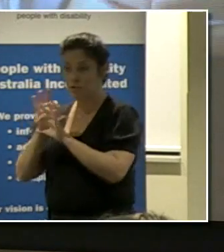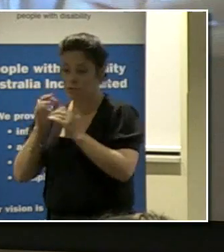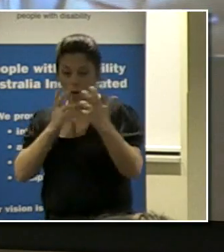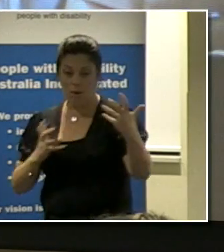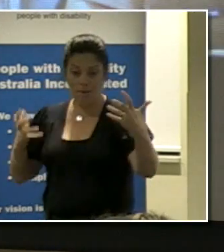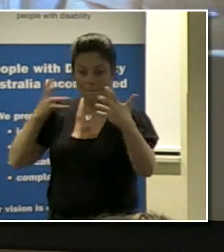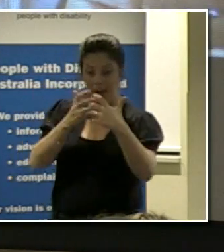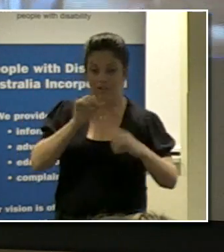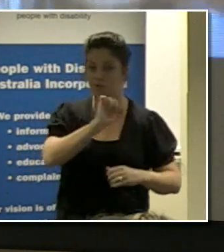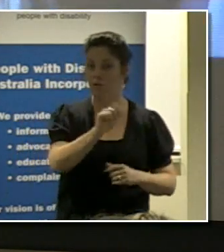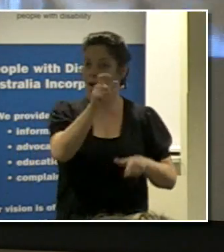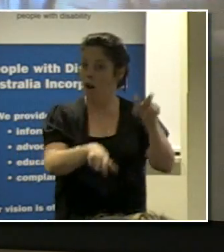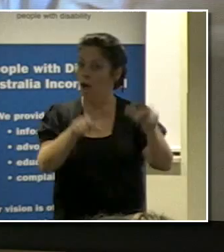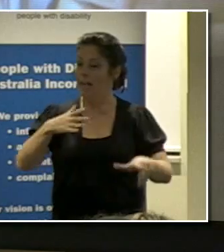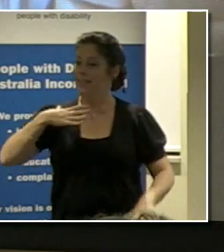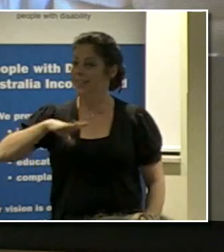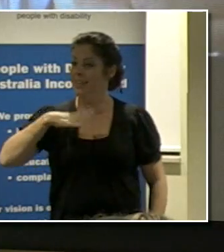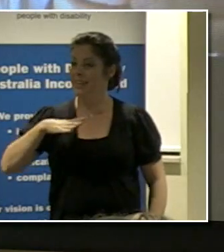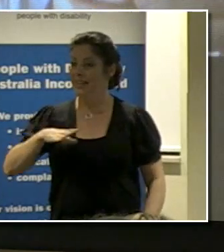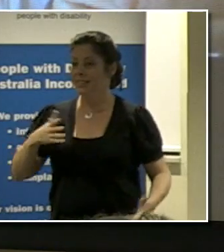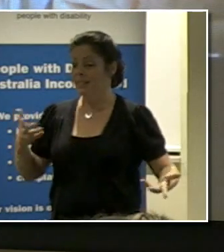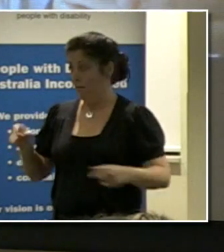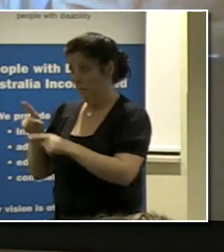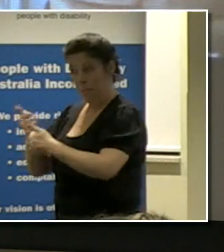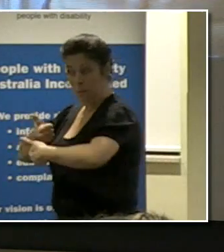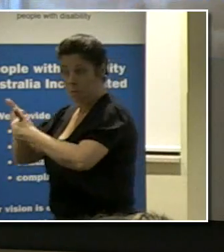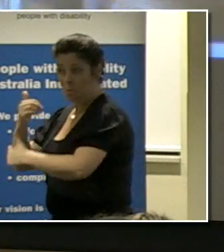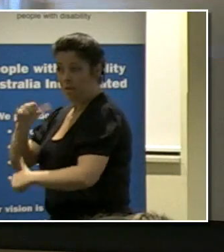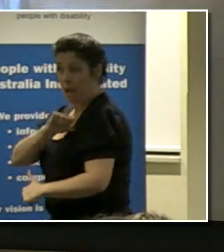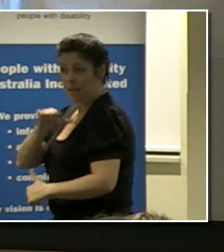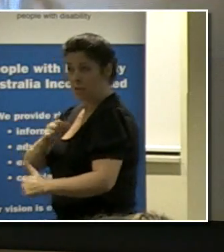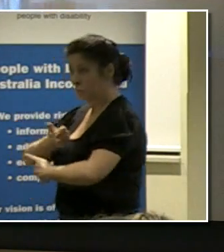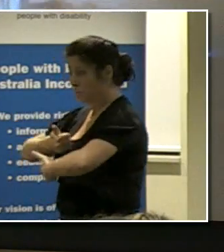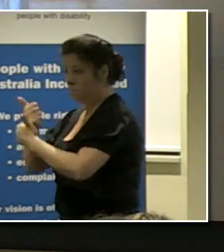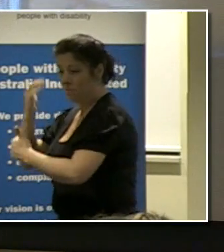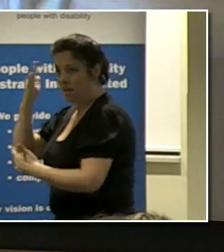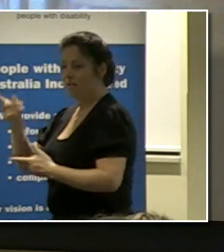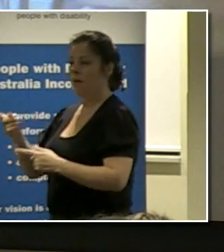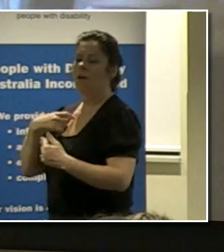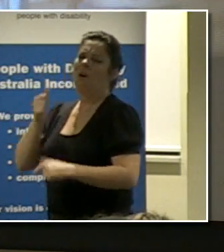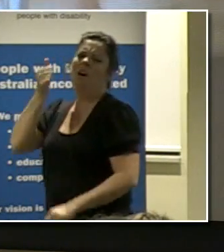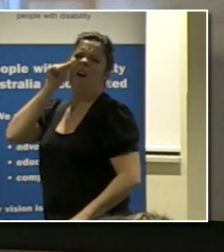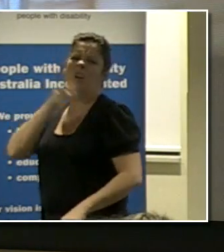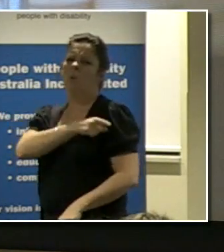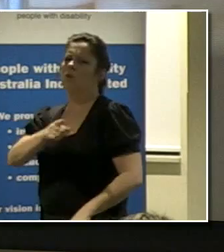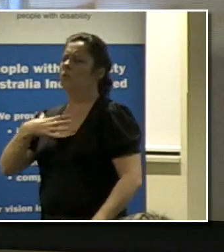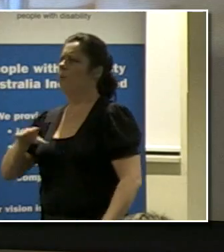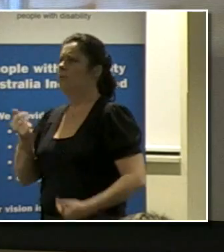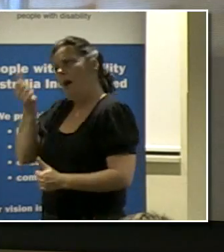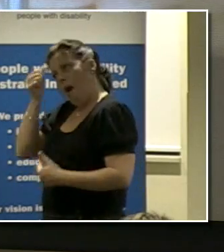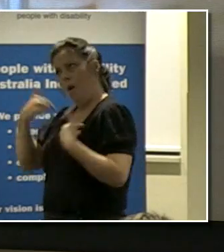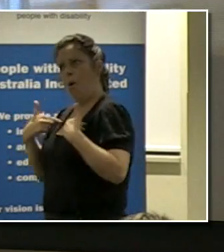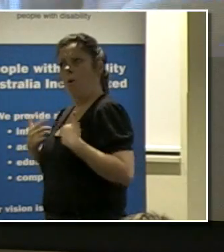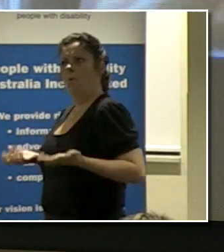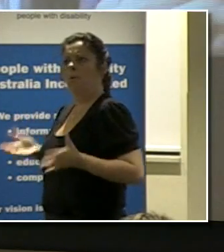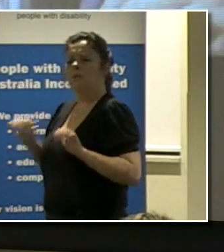of these organisations, well-intentioned as they are, that they know better what people really want. And